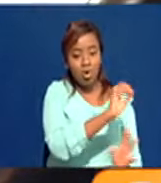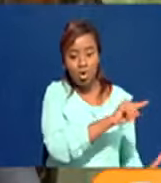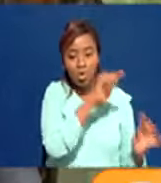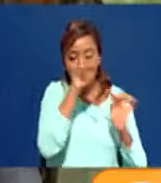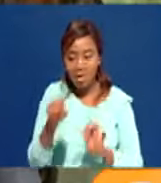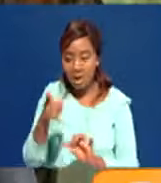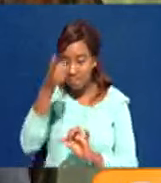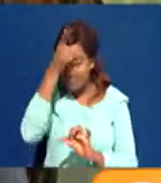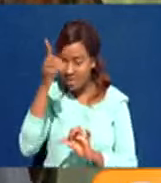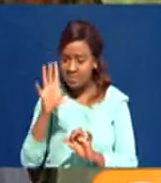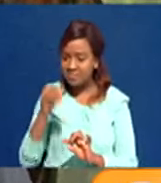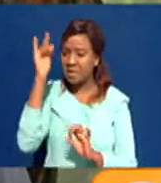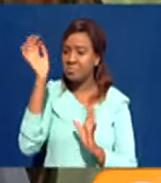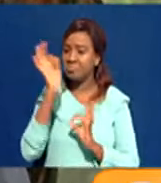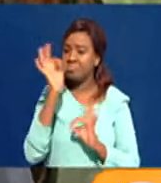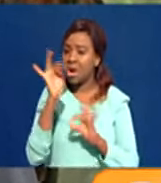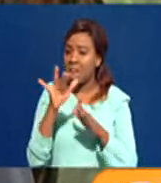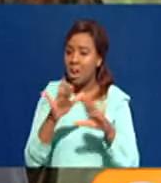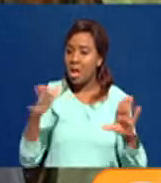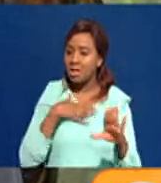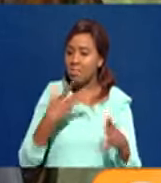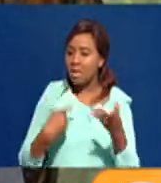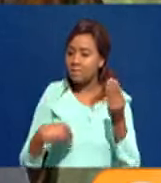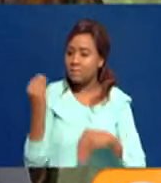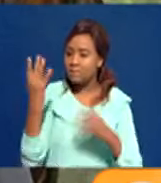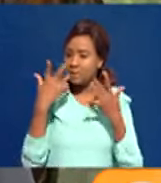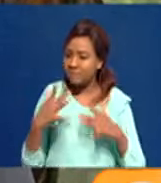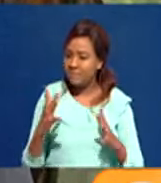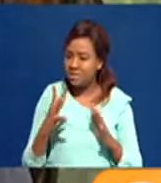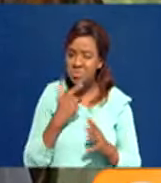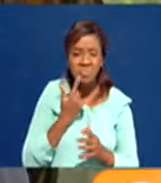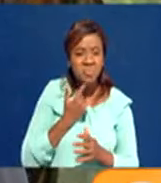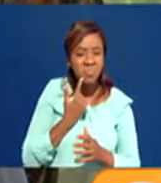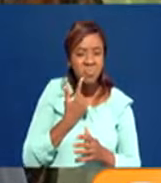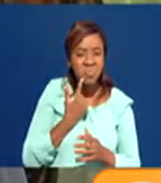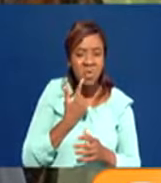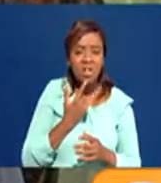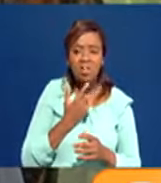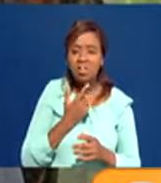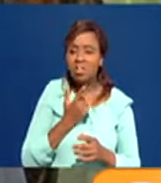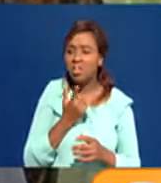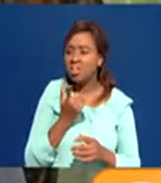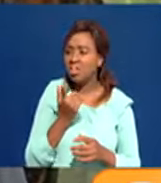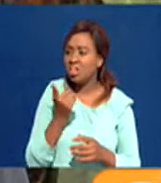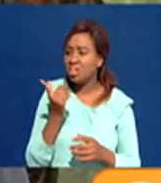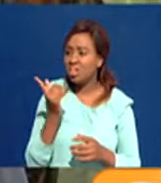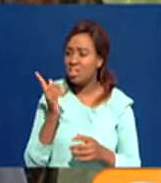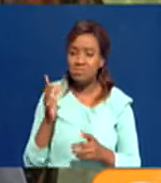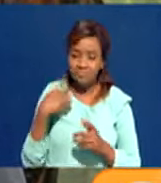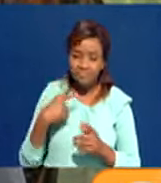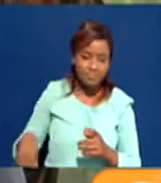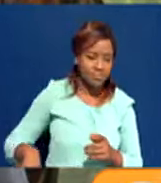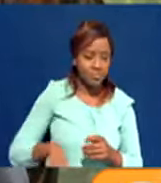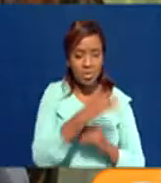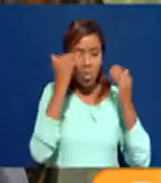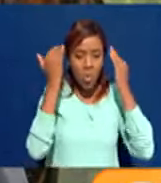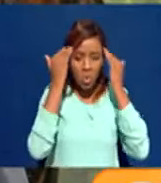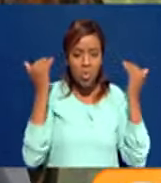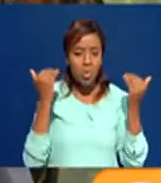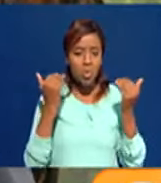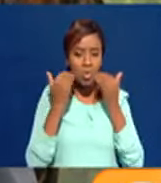shamba lake limechukuliwa na wenzake. Mzee akaweka kesi kotini